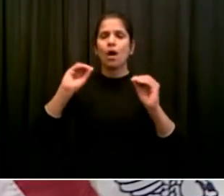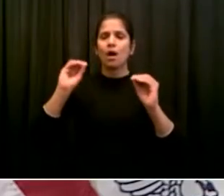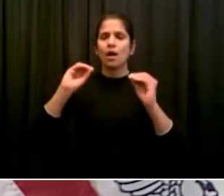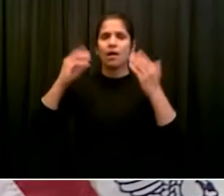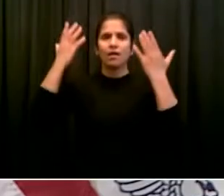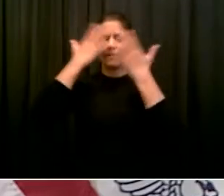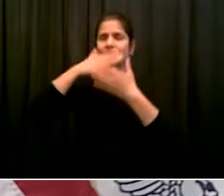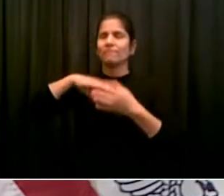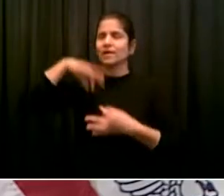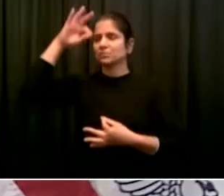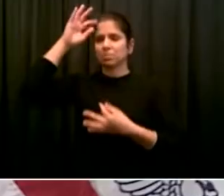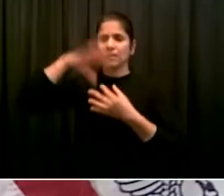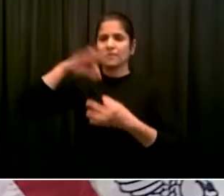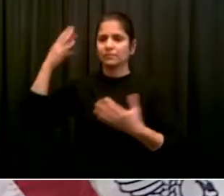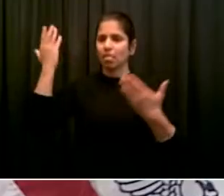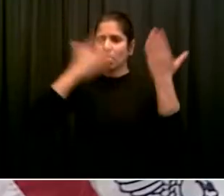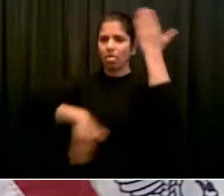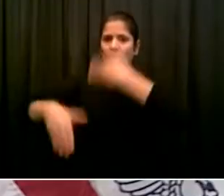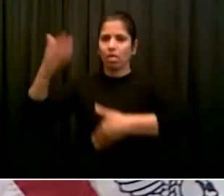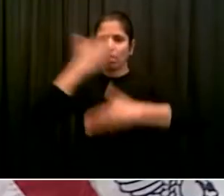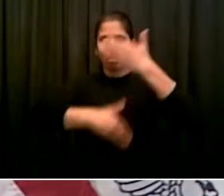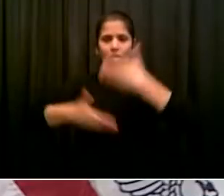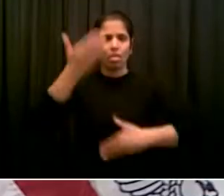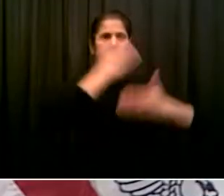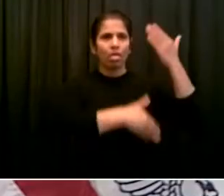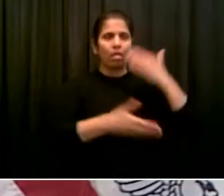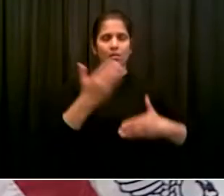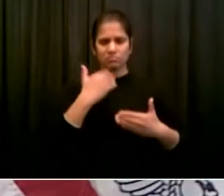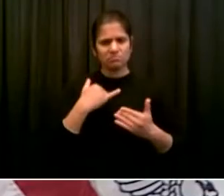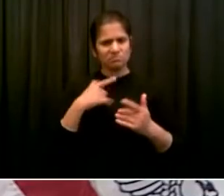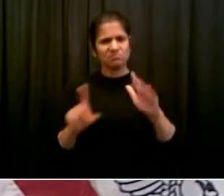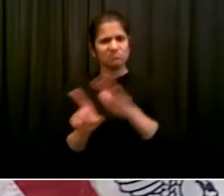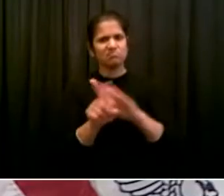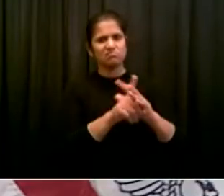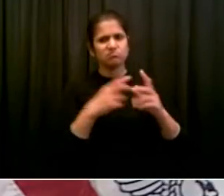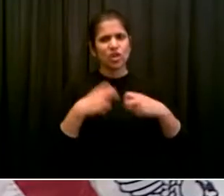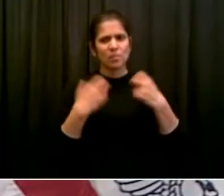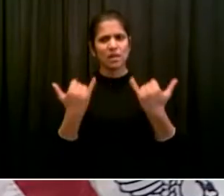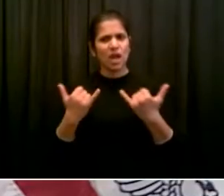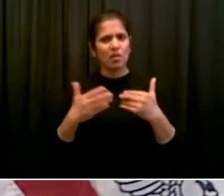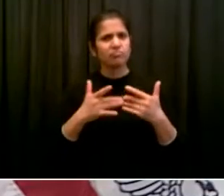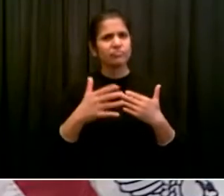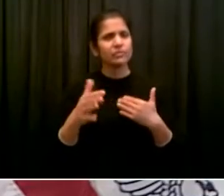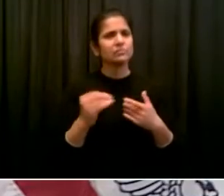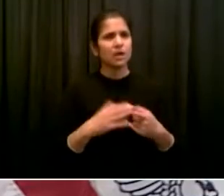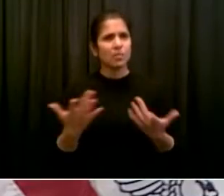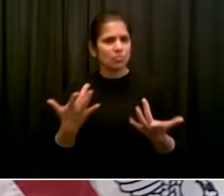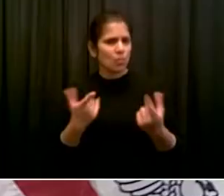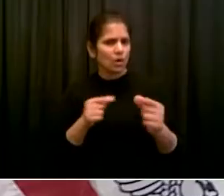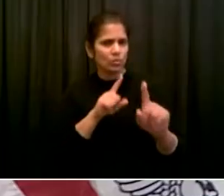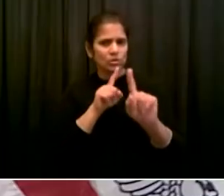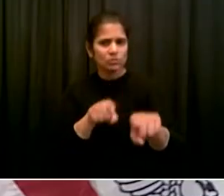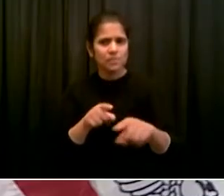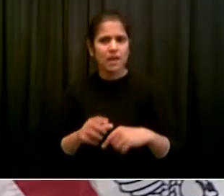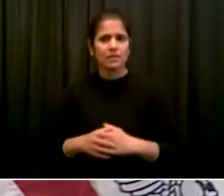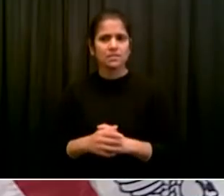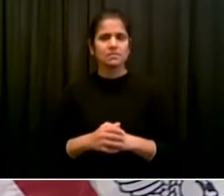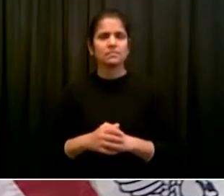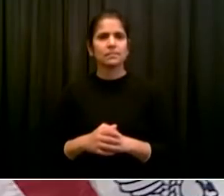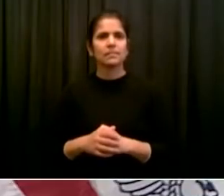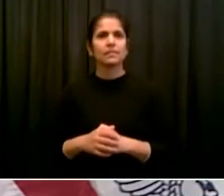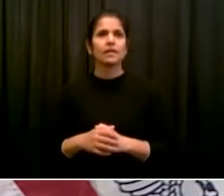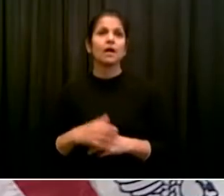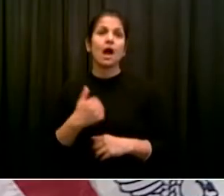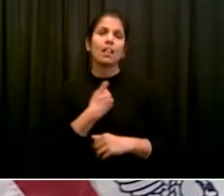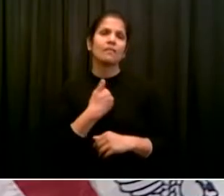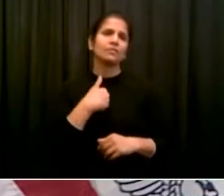more participation in these neighborhoods. What do you say to them? I always listen, Henry.